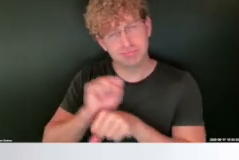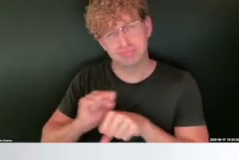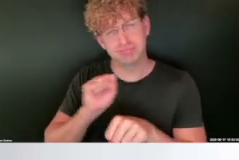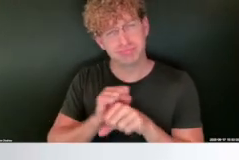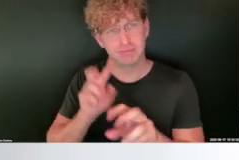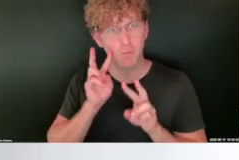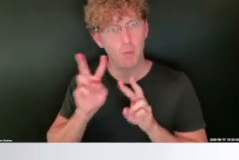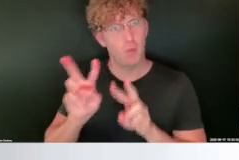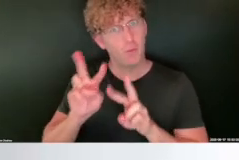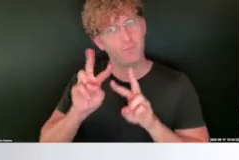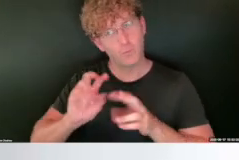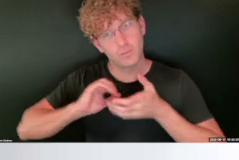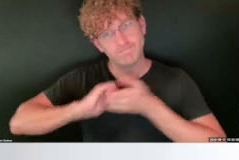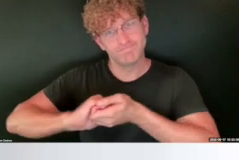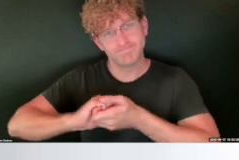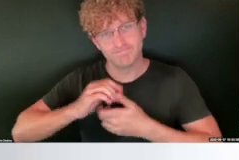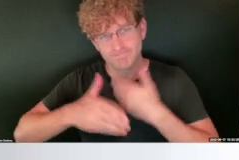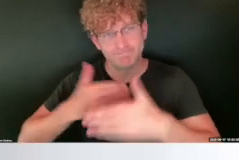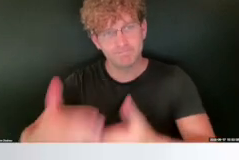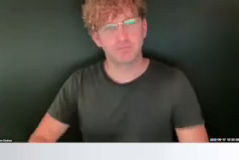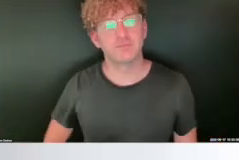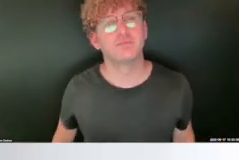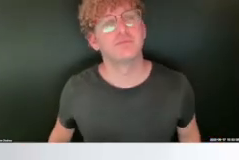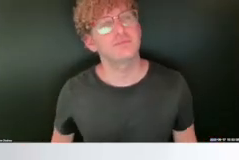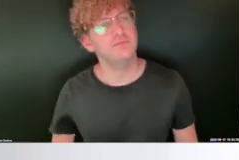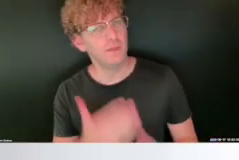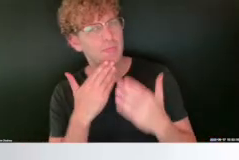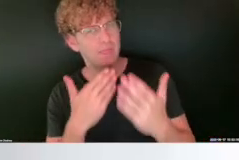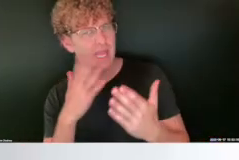this. Thanks, Christian. We'll be sure to review your written comments.